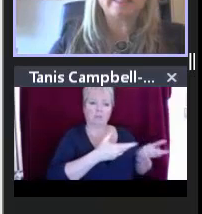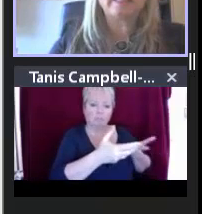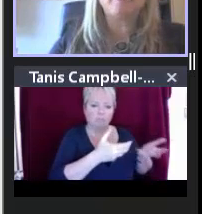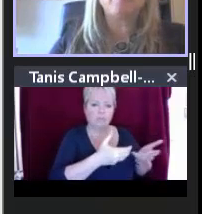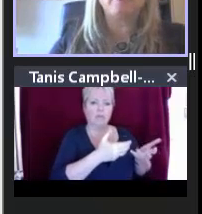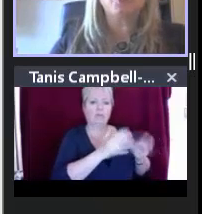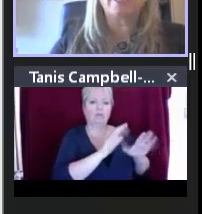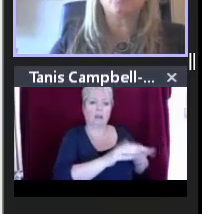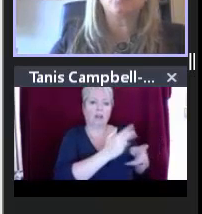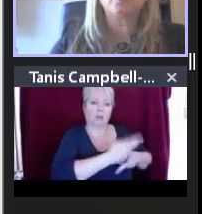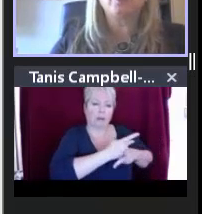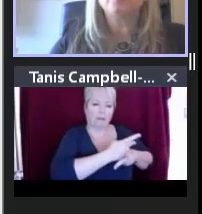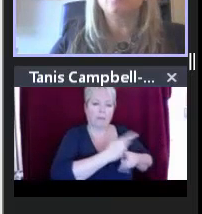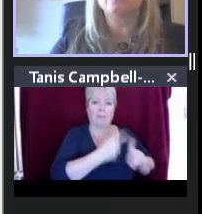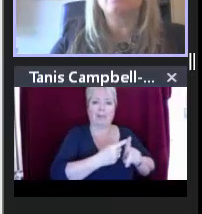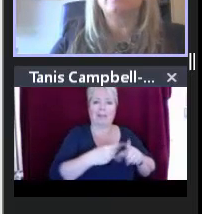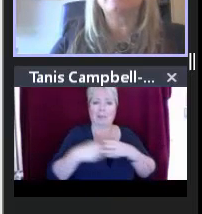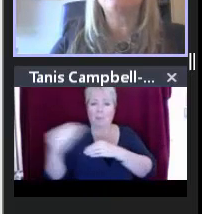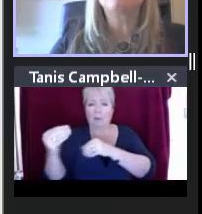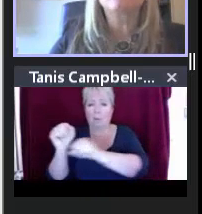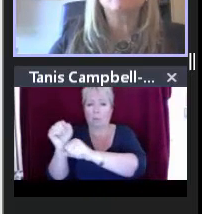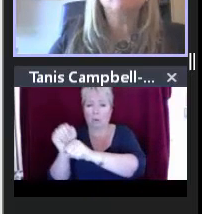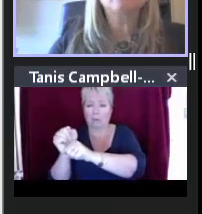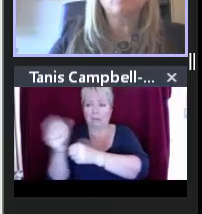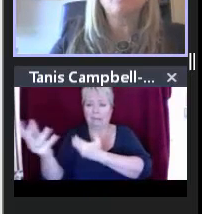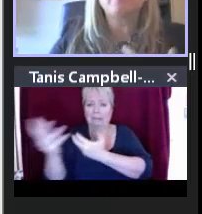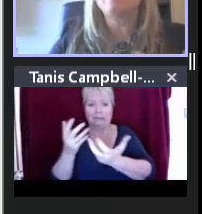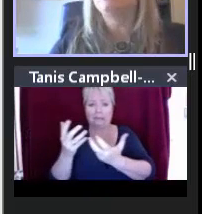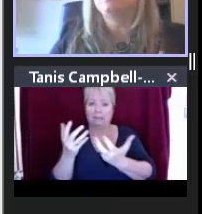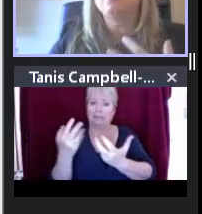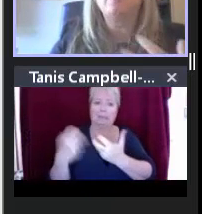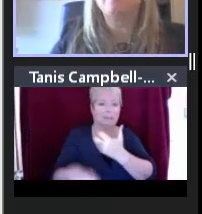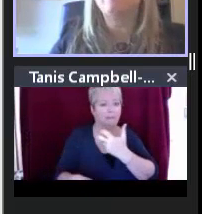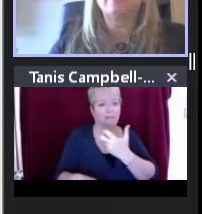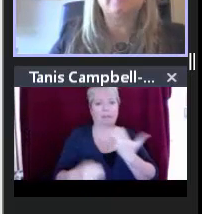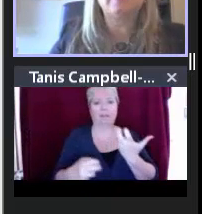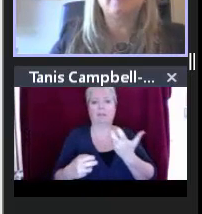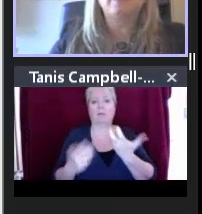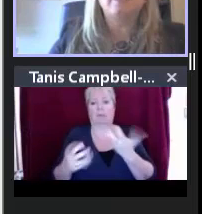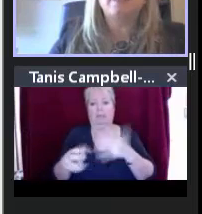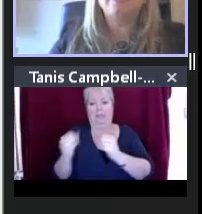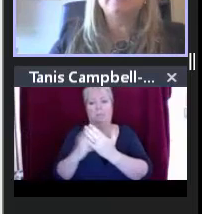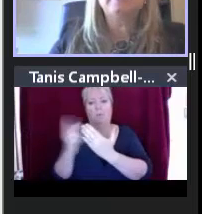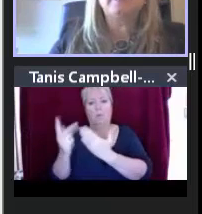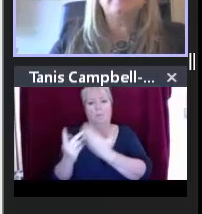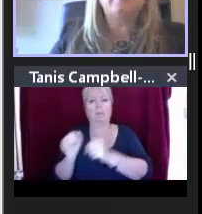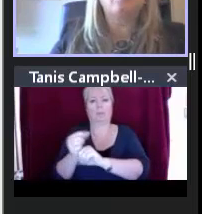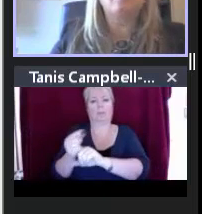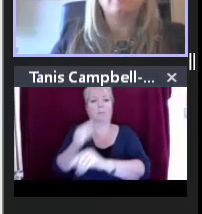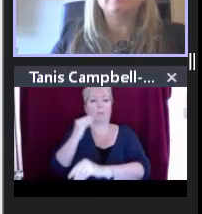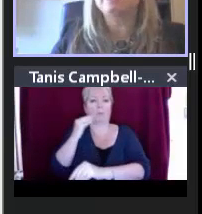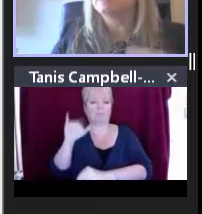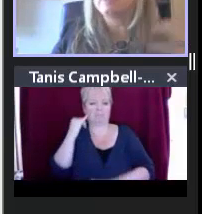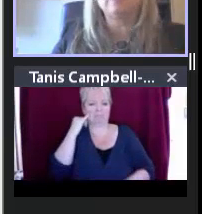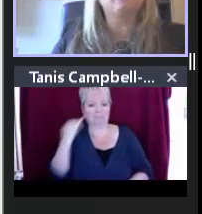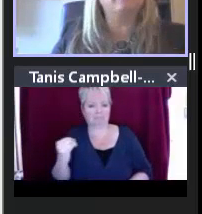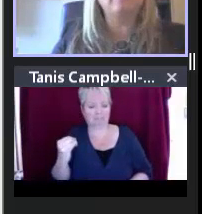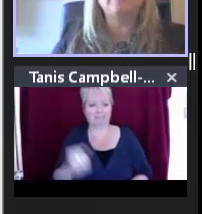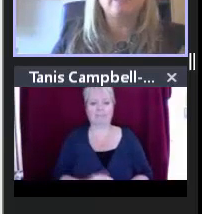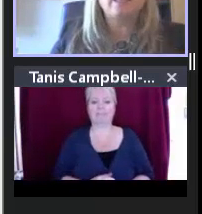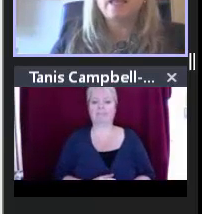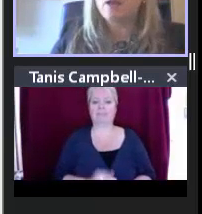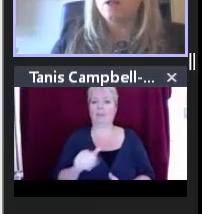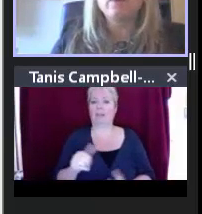regular basis. It can be a real challenge to hold employment. So I hope that gives you a bit of an idea. I can say that our clientele is